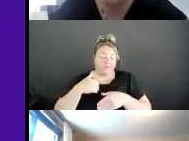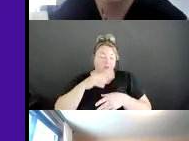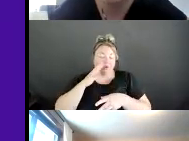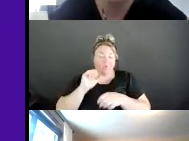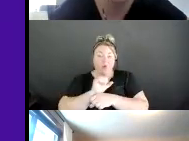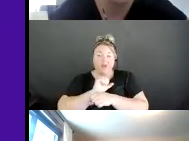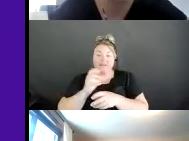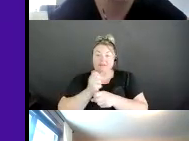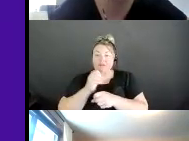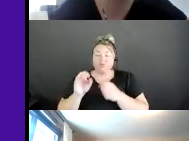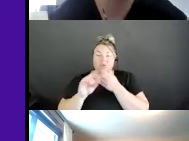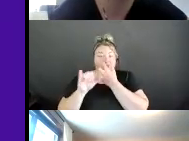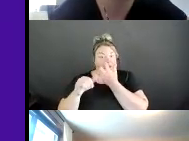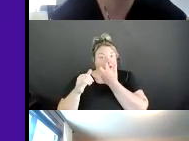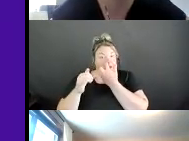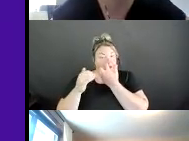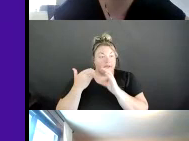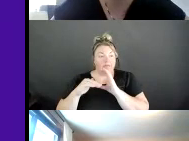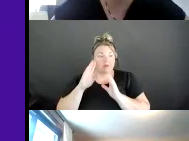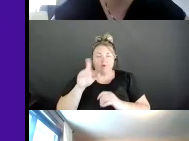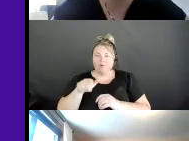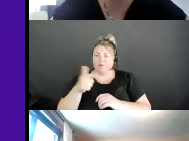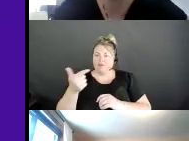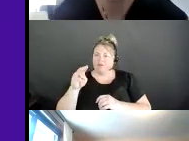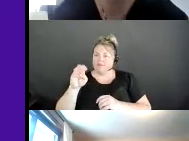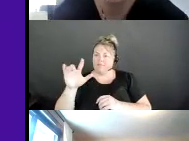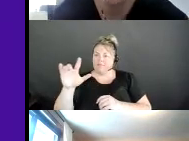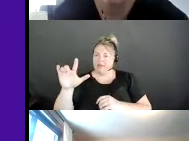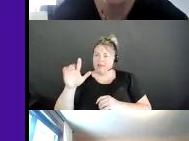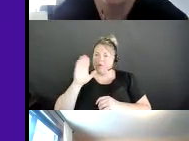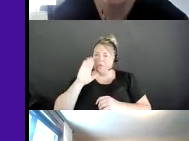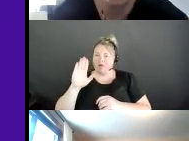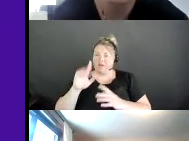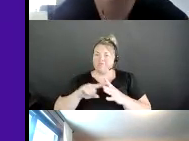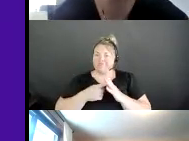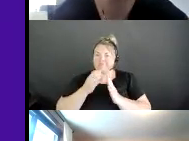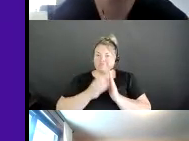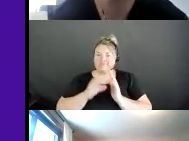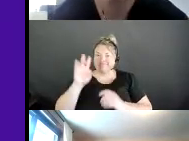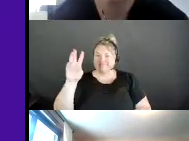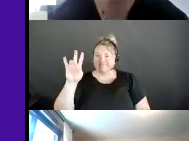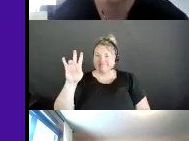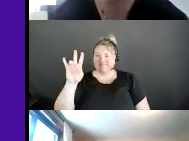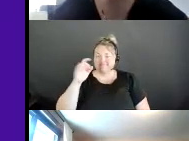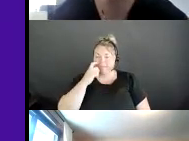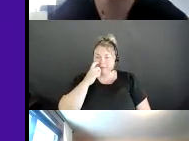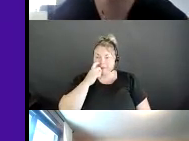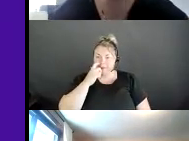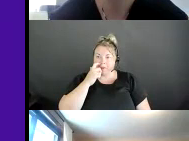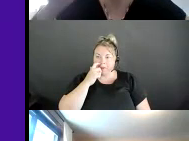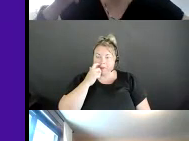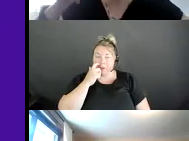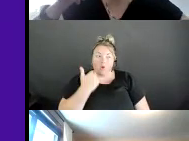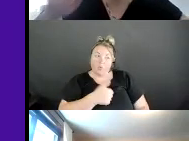email, and I will also pass it over to, I think, Mel, who's going to kick us off in chapter 7. We actually tricked